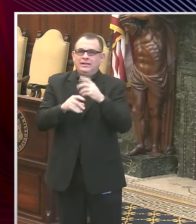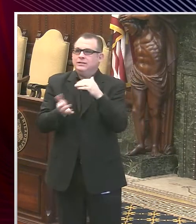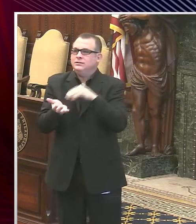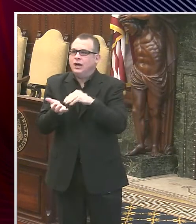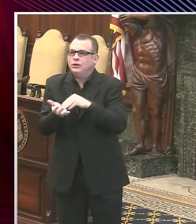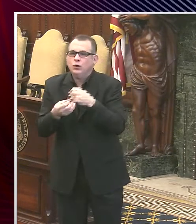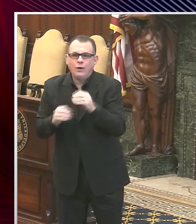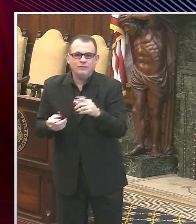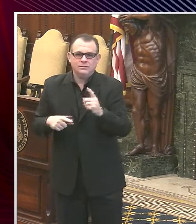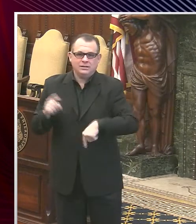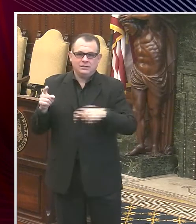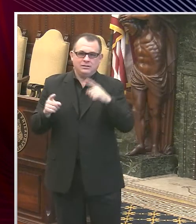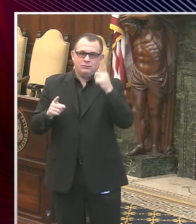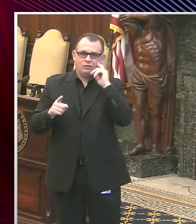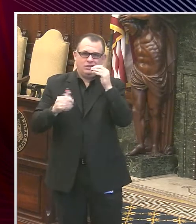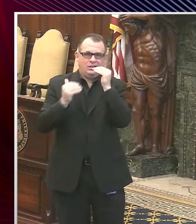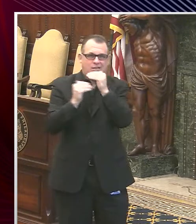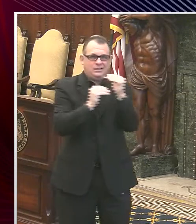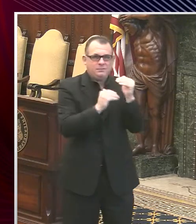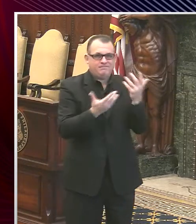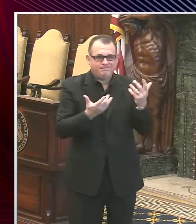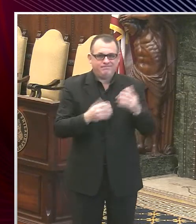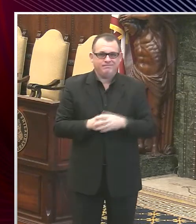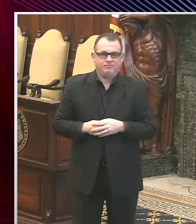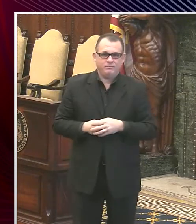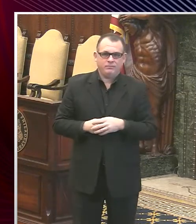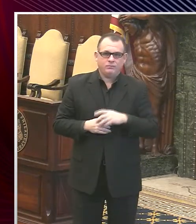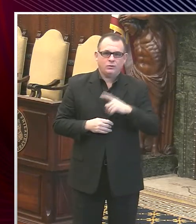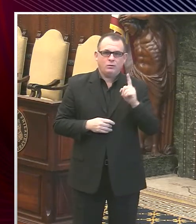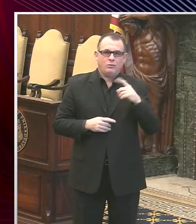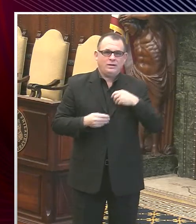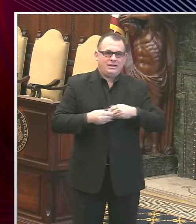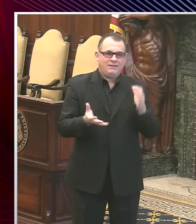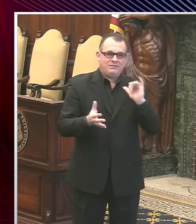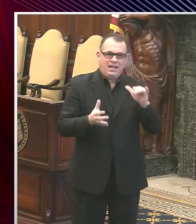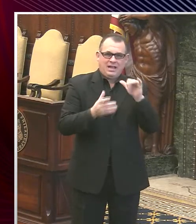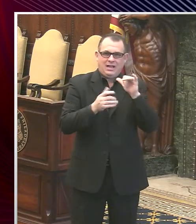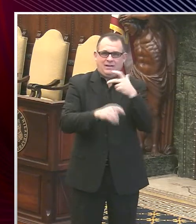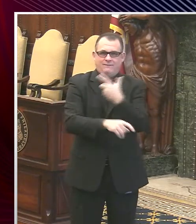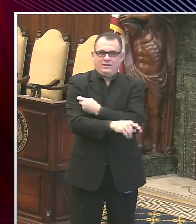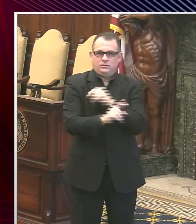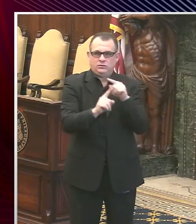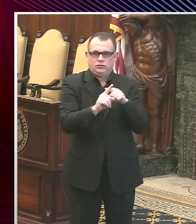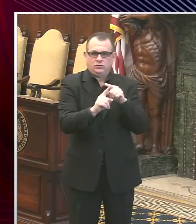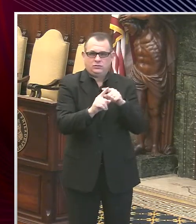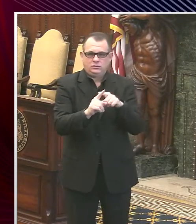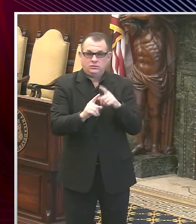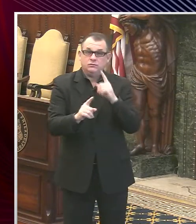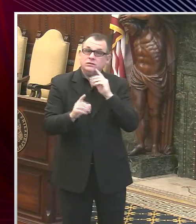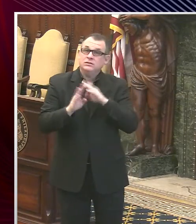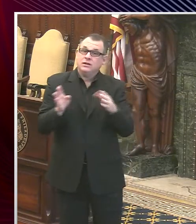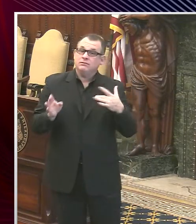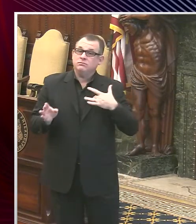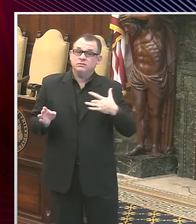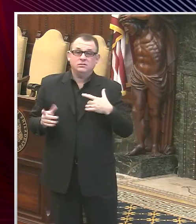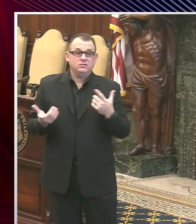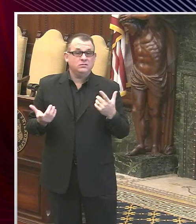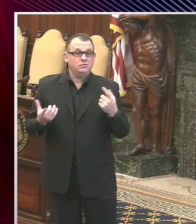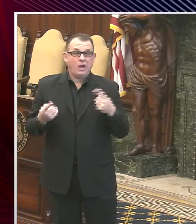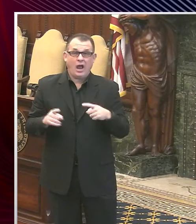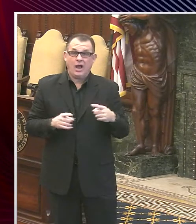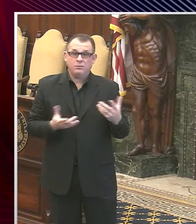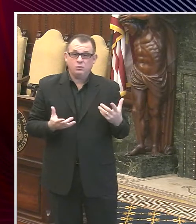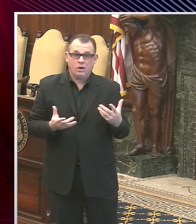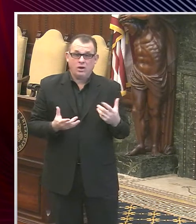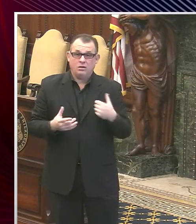these physician practices. So this does limit in another way the places that can be offering that particular vaccine. So that's a general sense of where the vaccine is going to